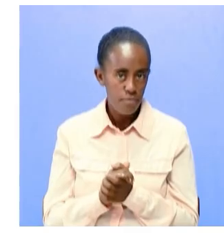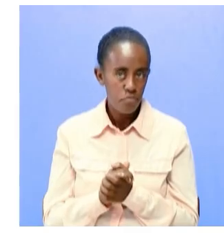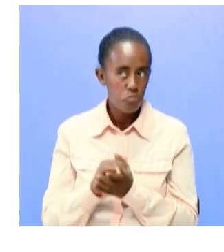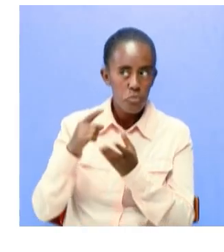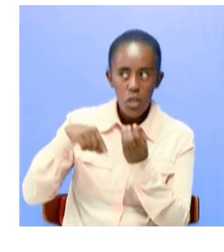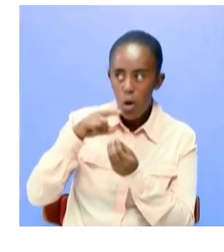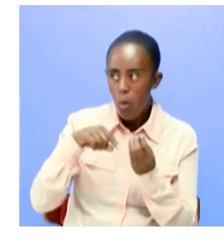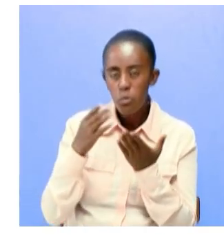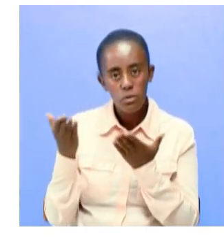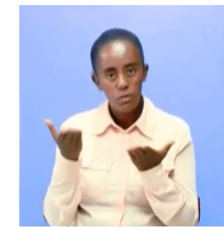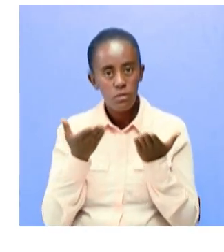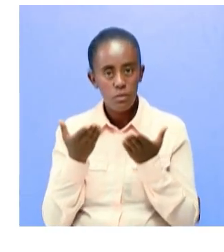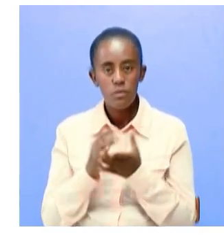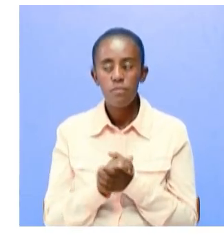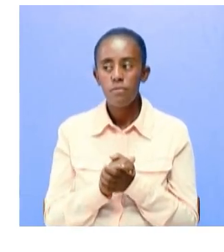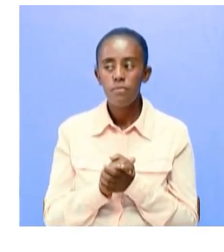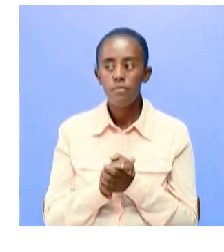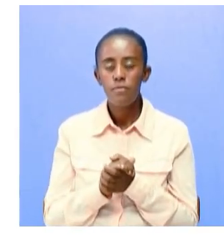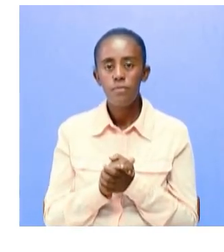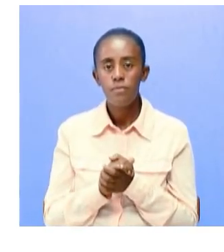around here or